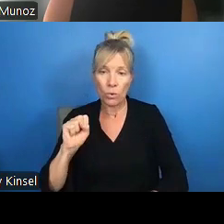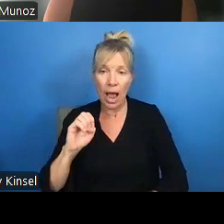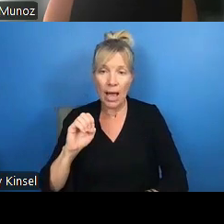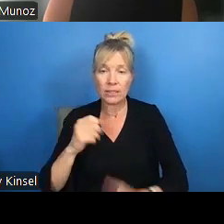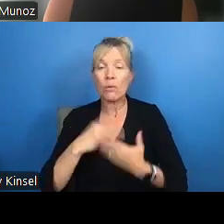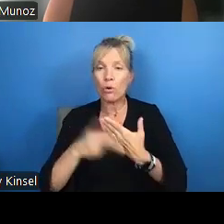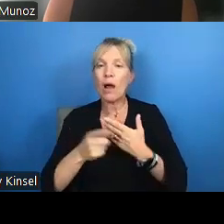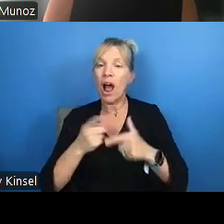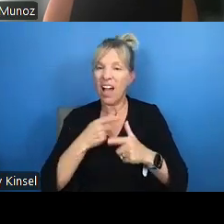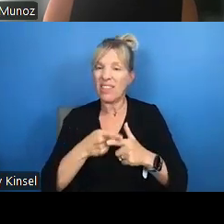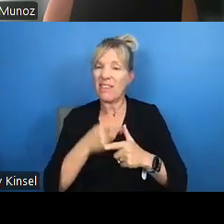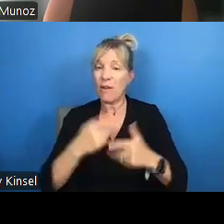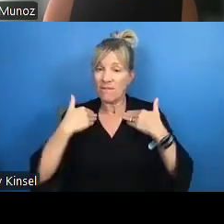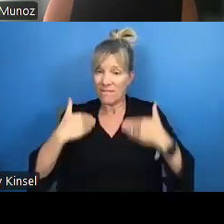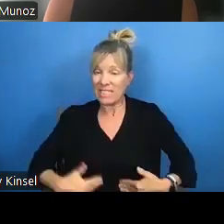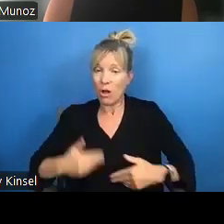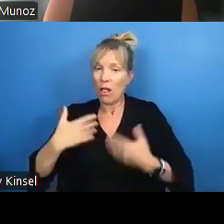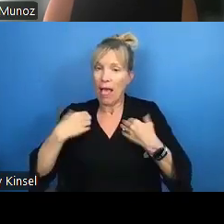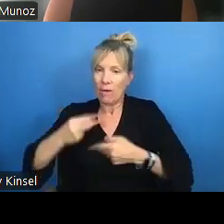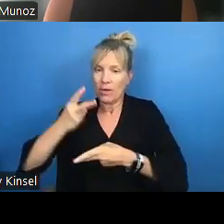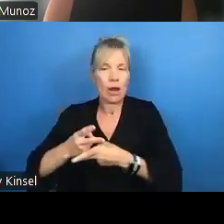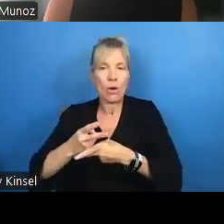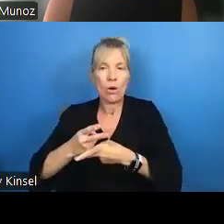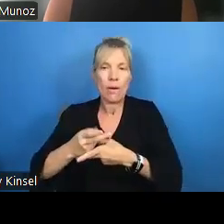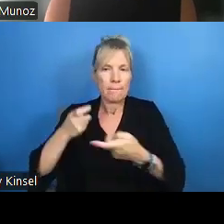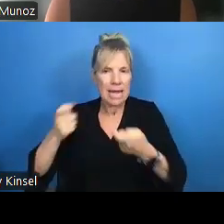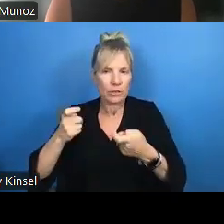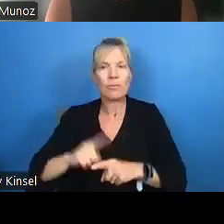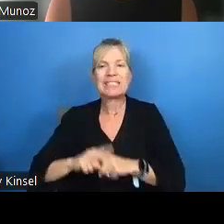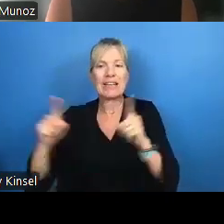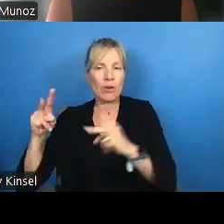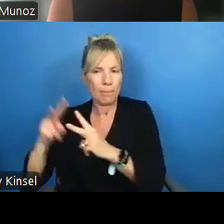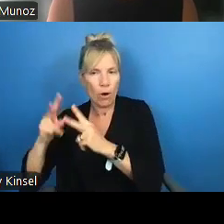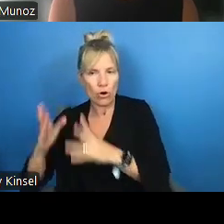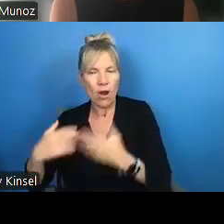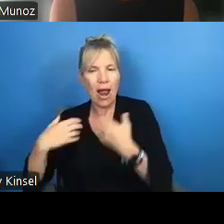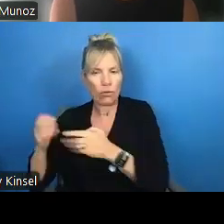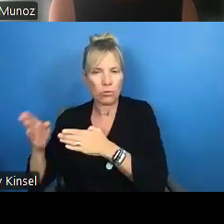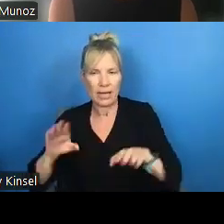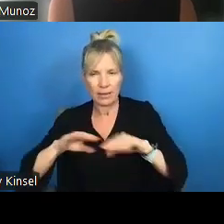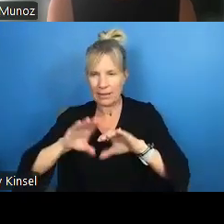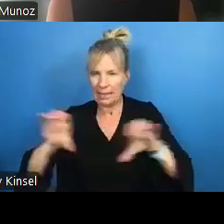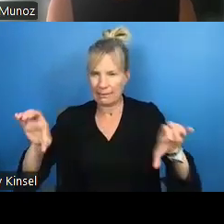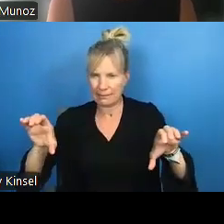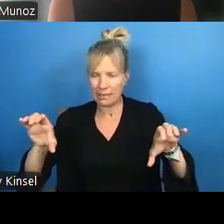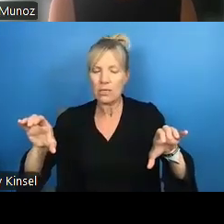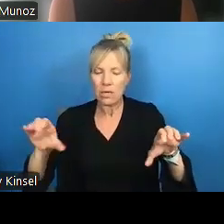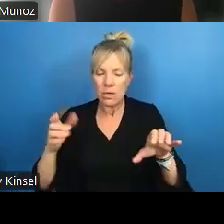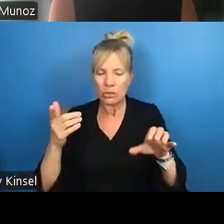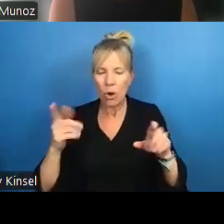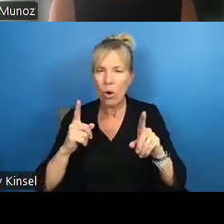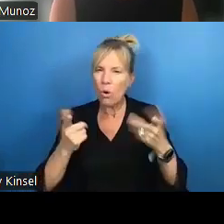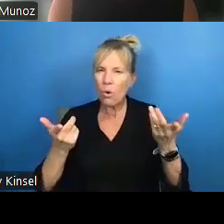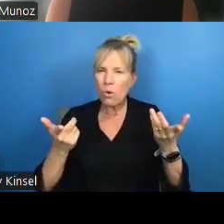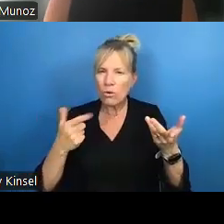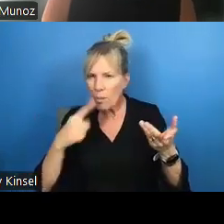whose then physical health care is managed by a different partner health plan. What are the ways